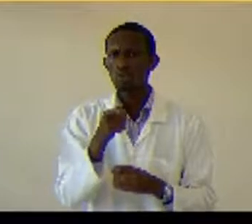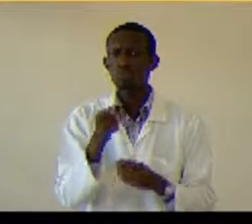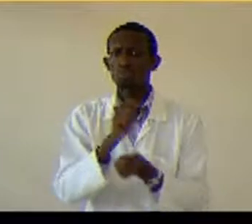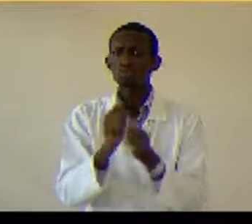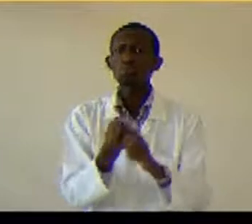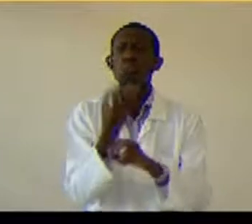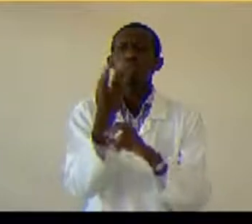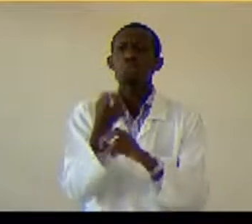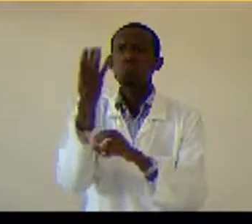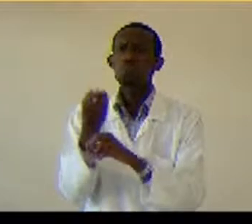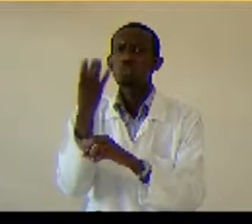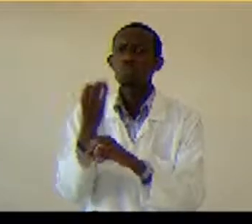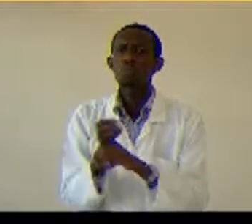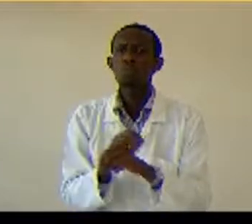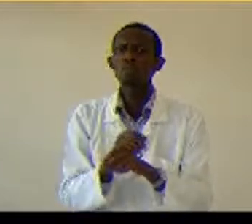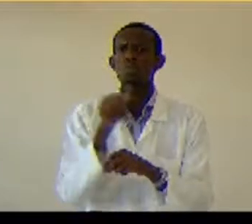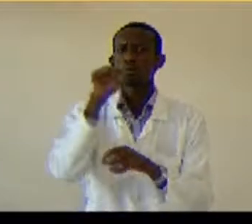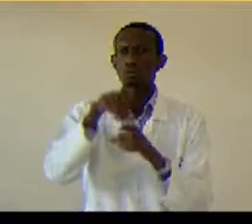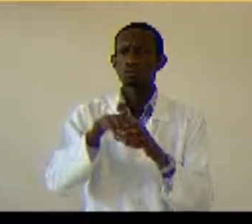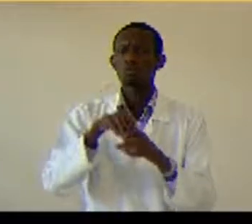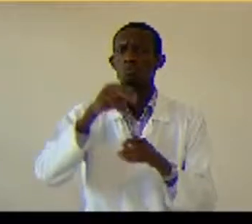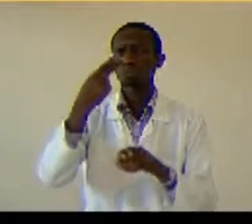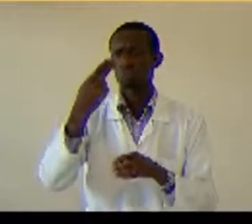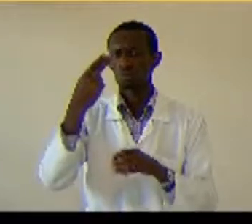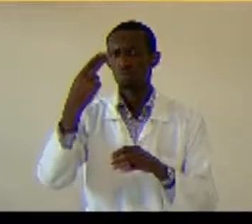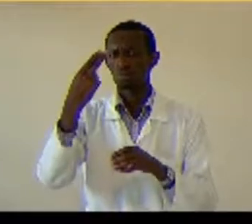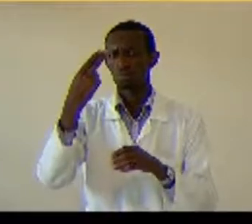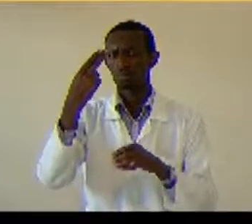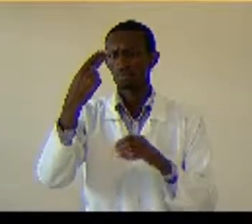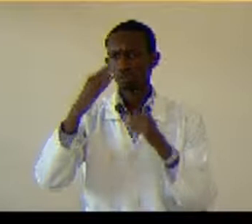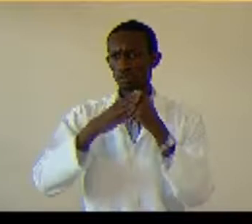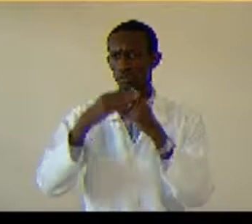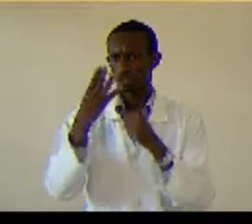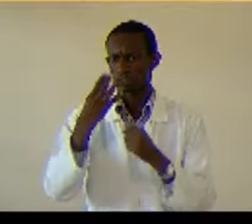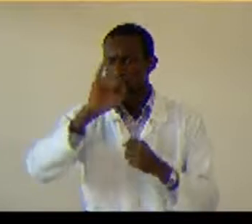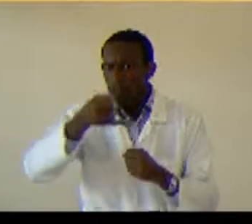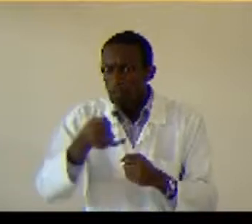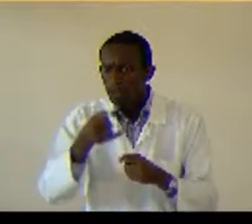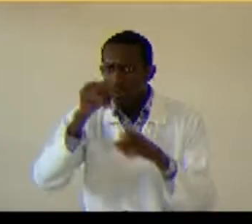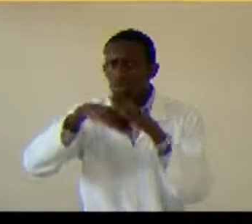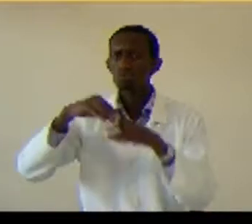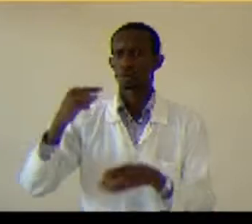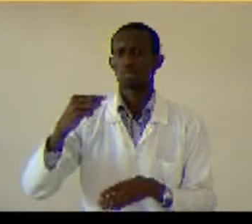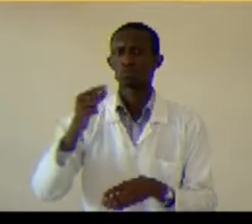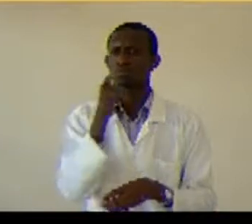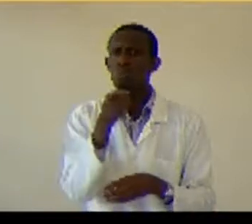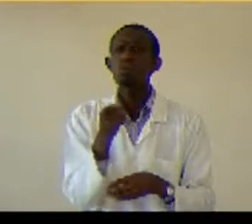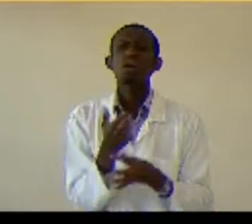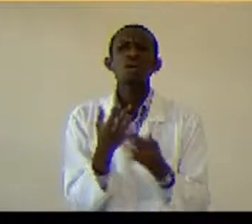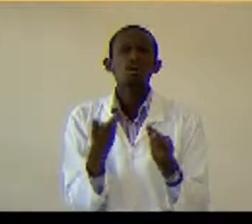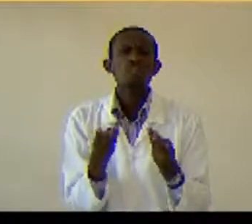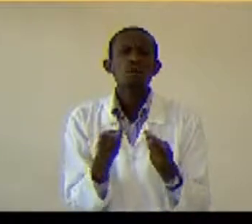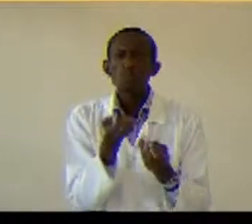for every gram. That is joules per gram. How much heat energy is needed to change 2 kilograms of